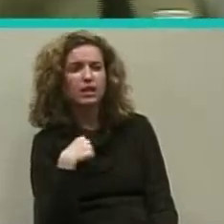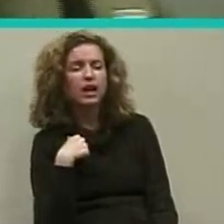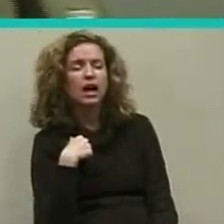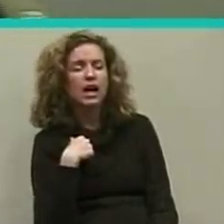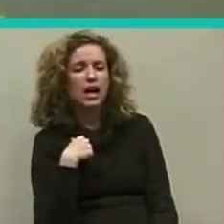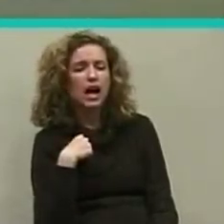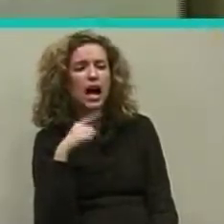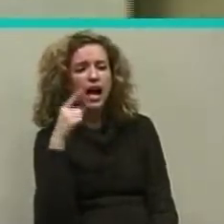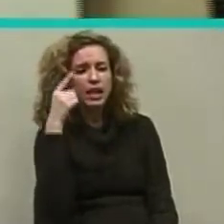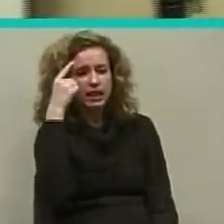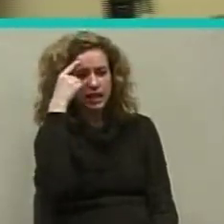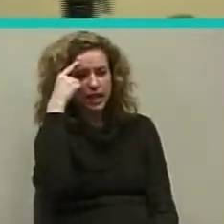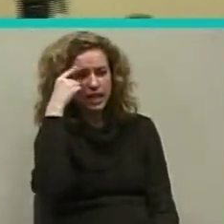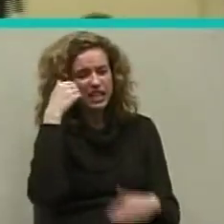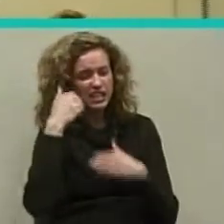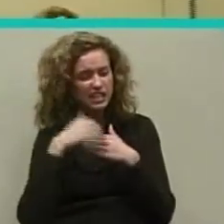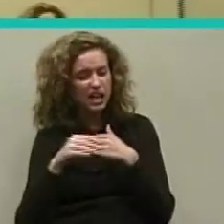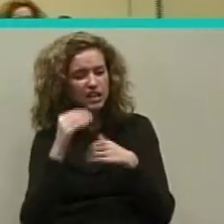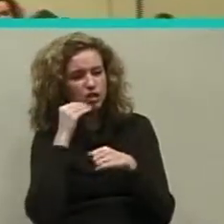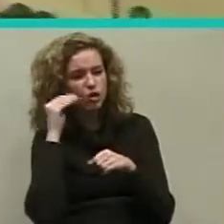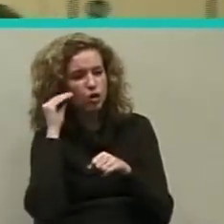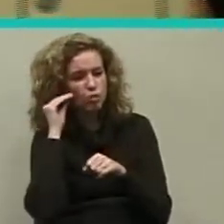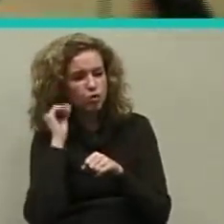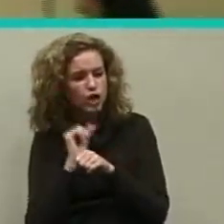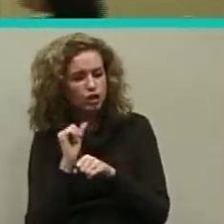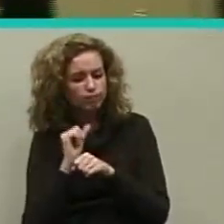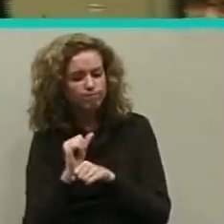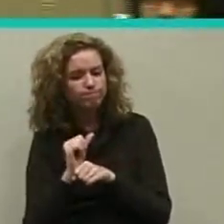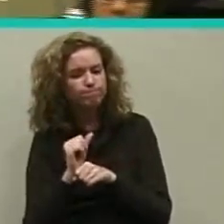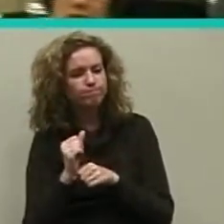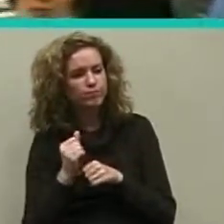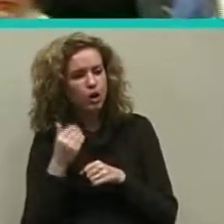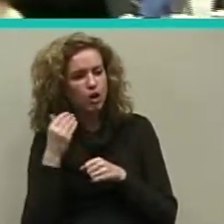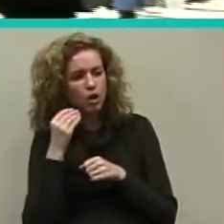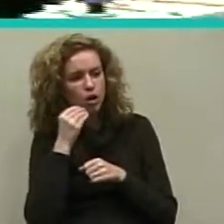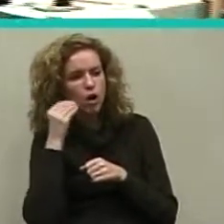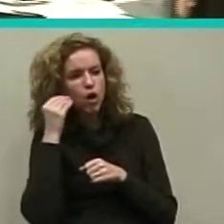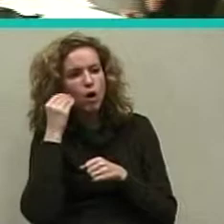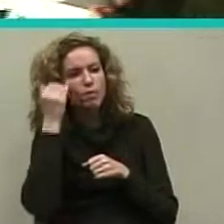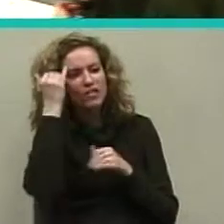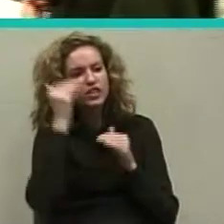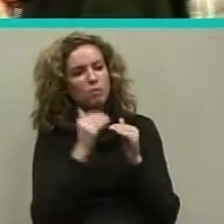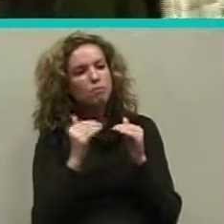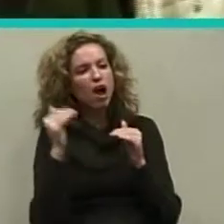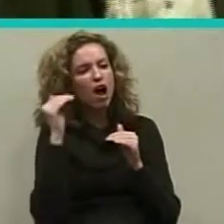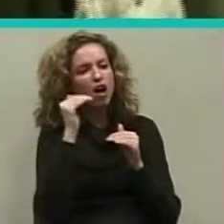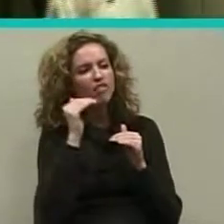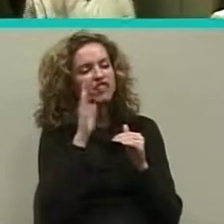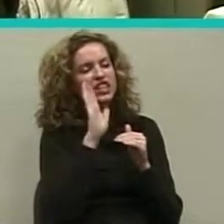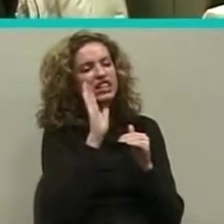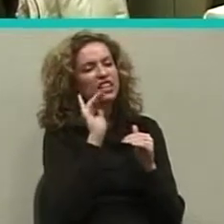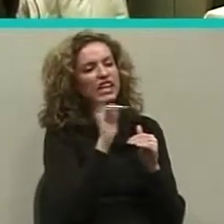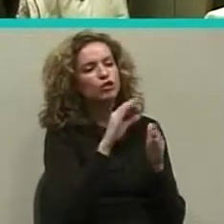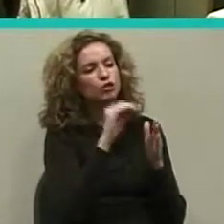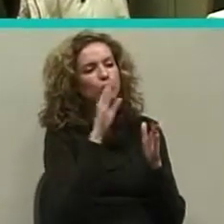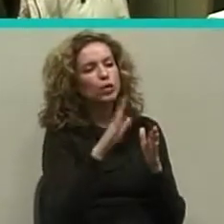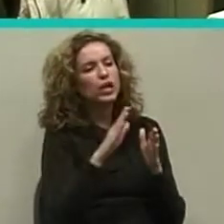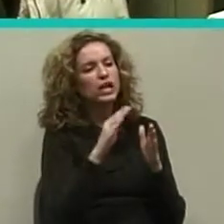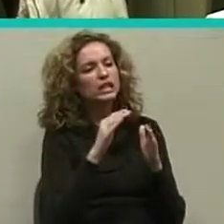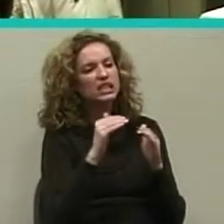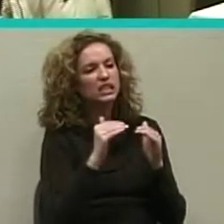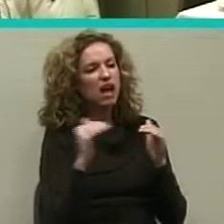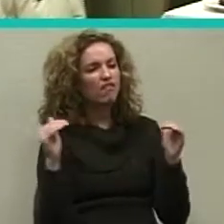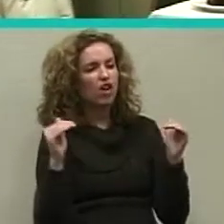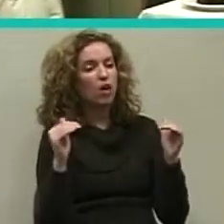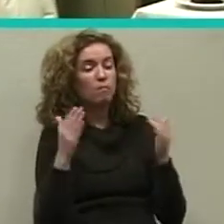that sending the homework home, and if it's above the child level, you also have to take into account, is it going to be above the parent's level? Right, absolutely. Because